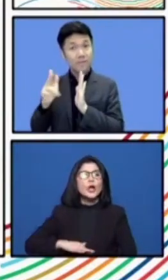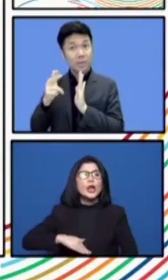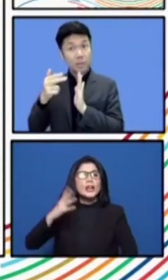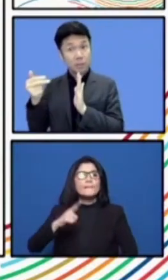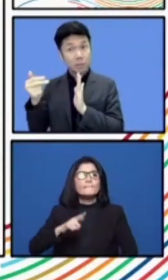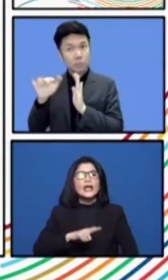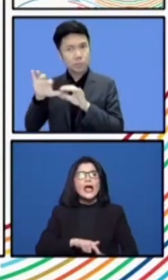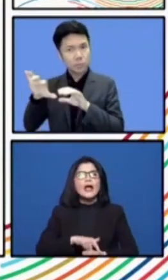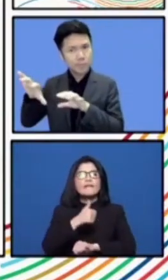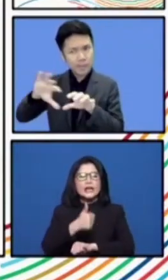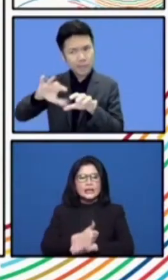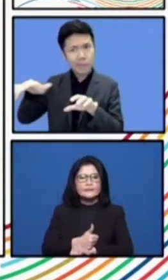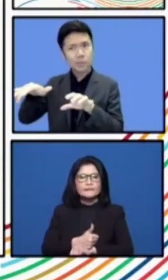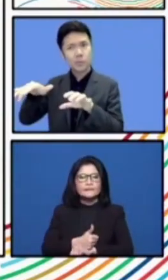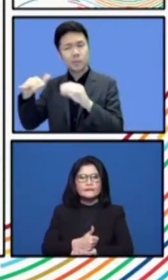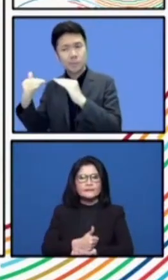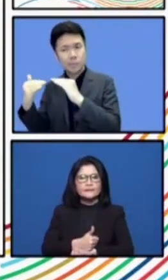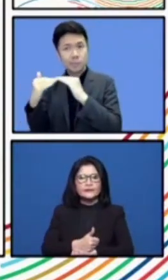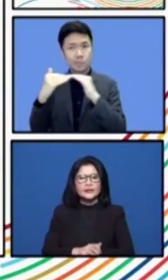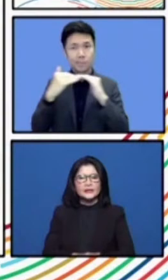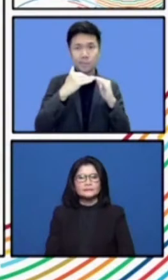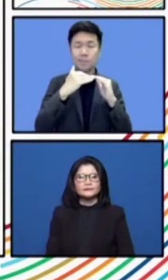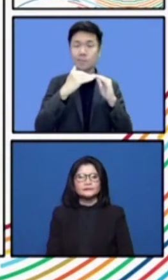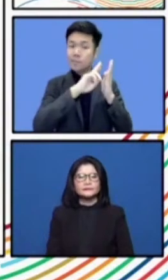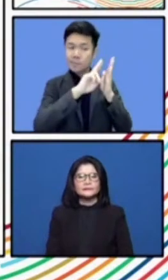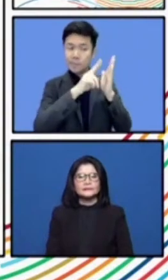the region of you Mr